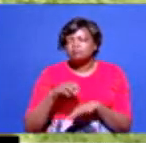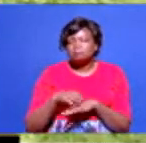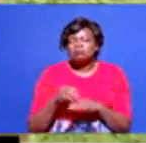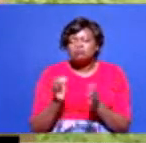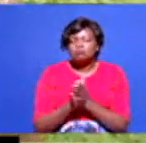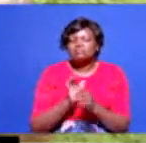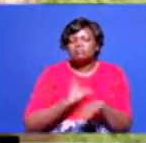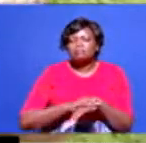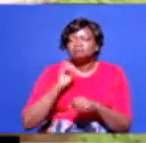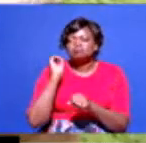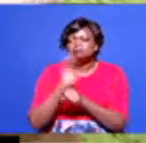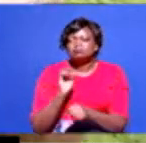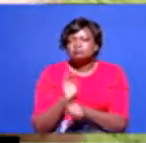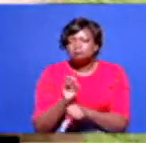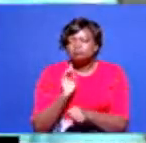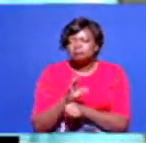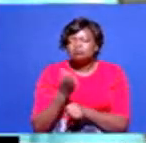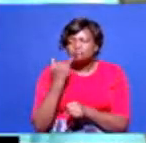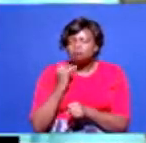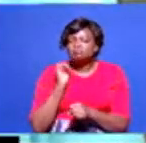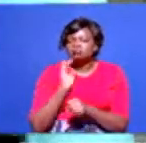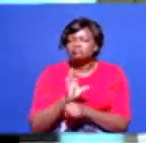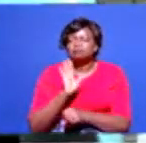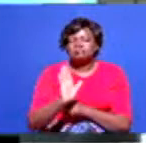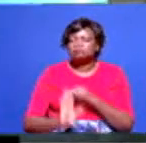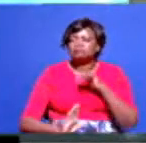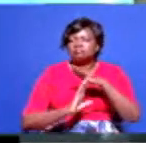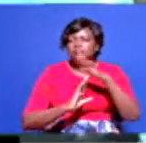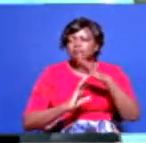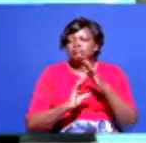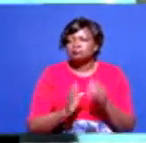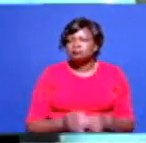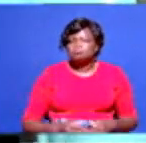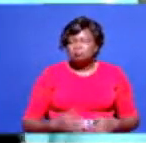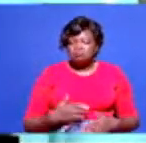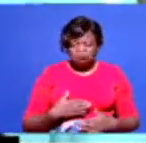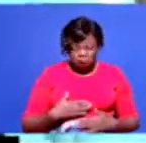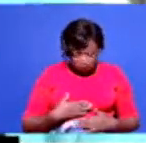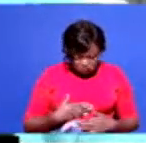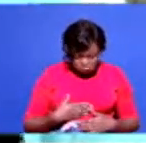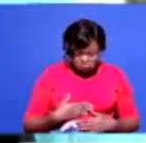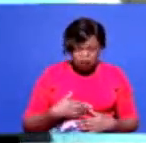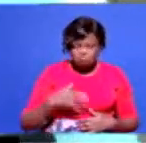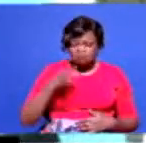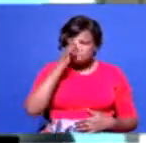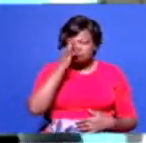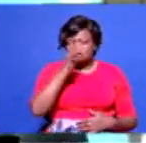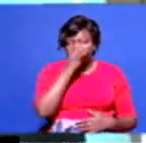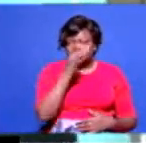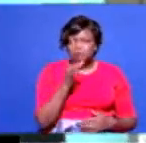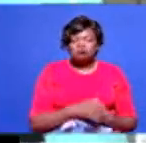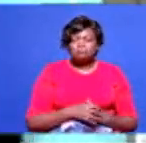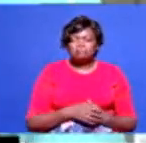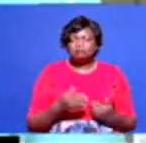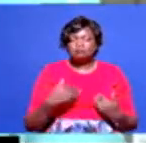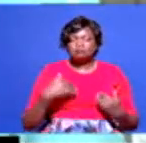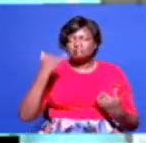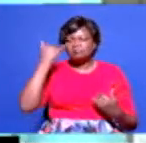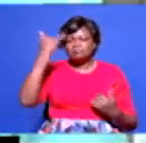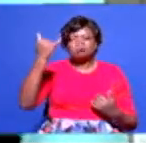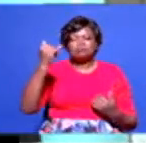wake ulikuwa wa hali ya juu sana. His Excellency Emilio Mwai Kibaki captured the imagination of our